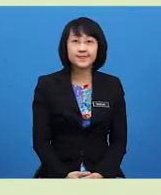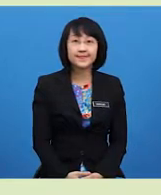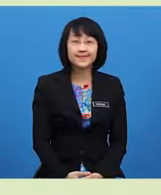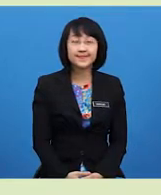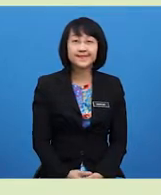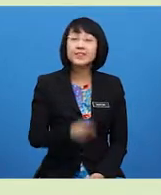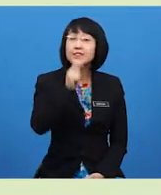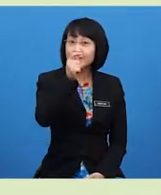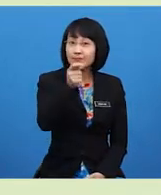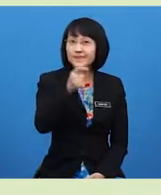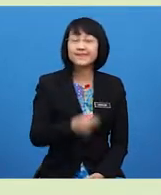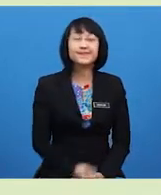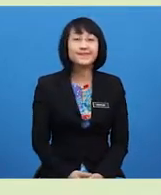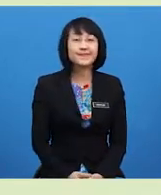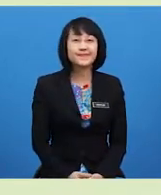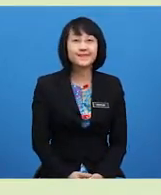It's true.